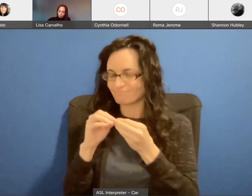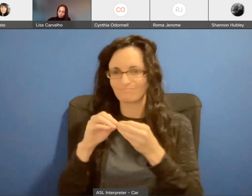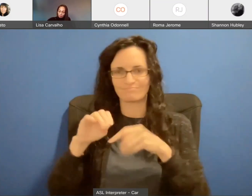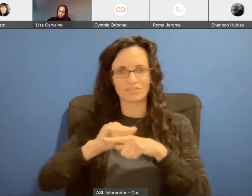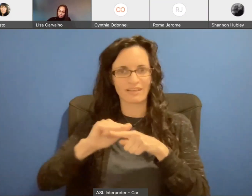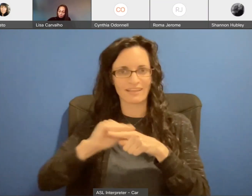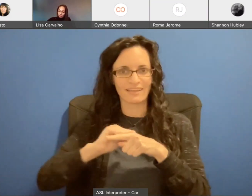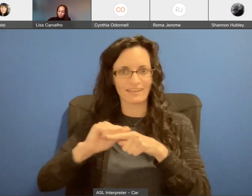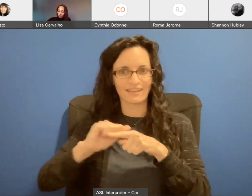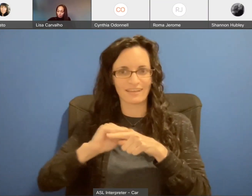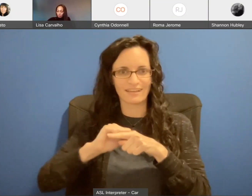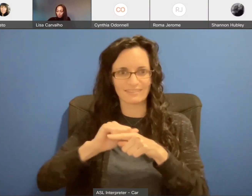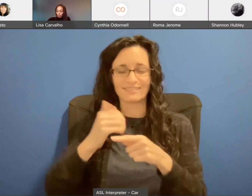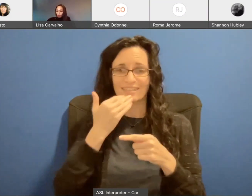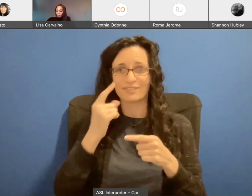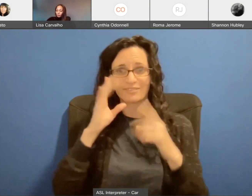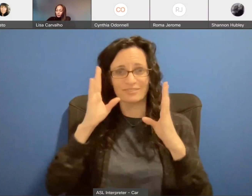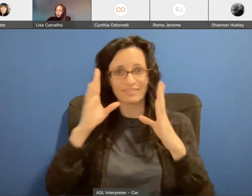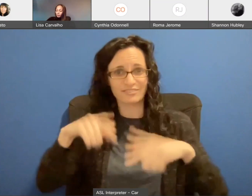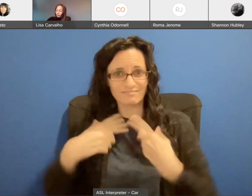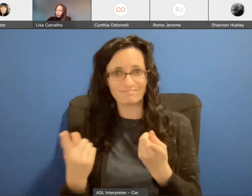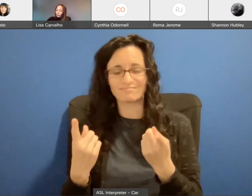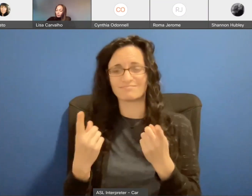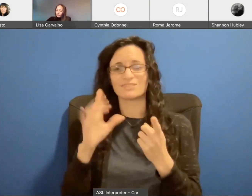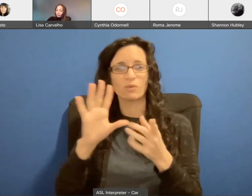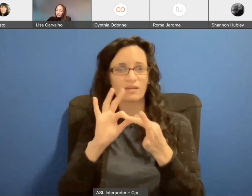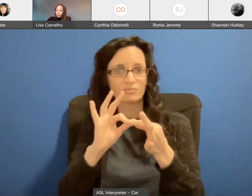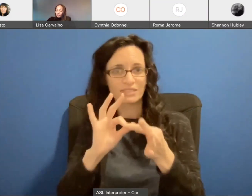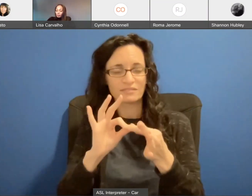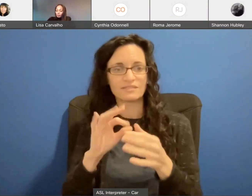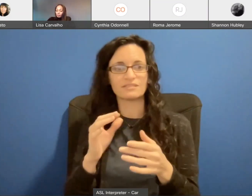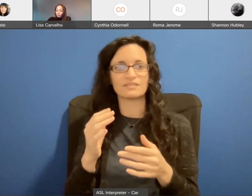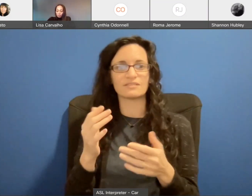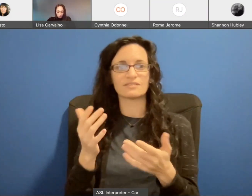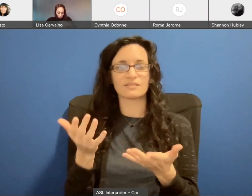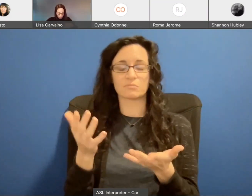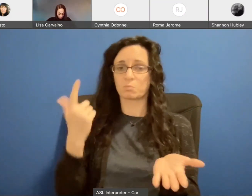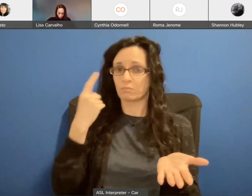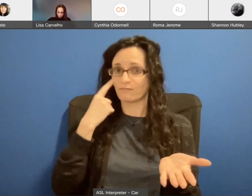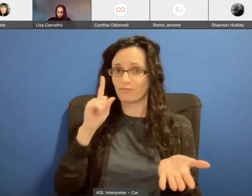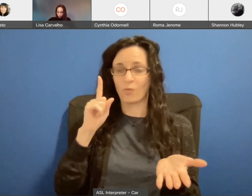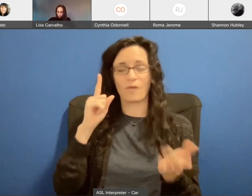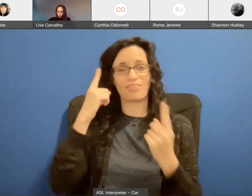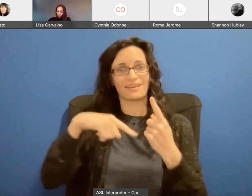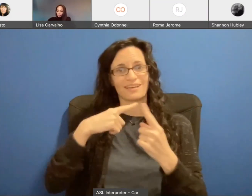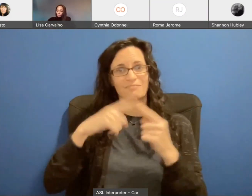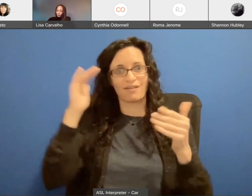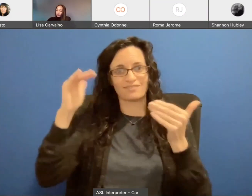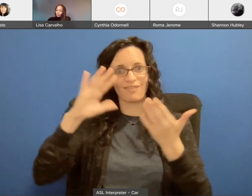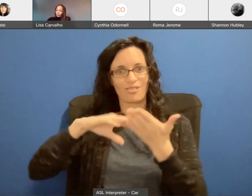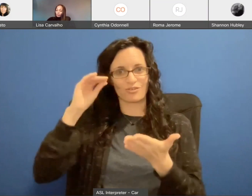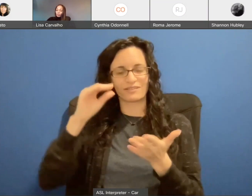your attention. Thank you for the engagement. But in the spirit of adult learning, I don't know about you, but often I